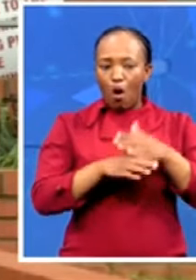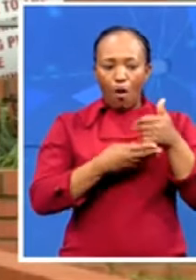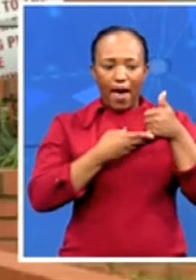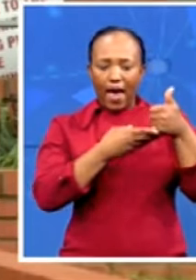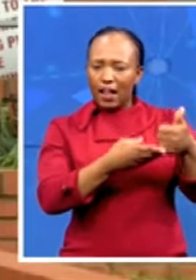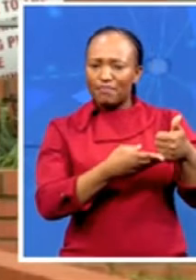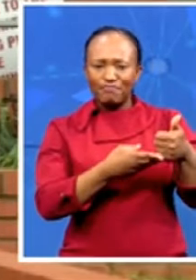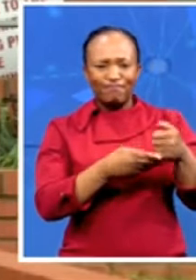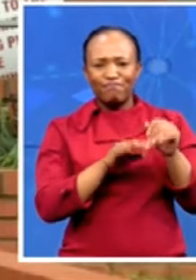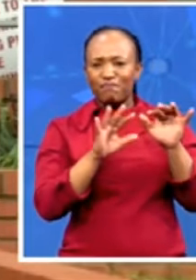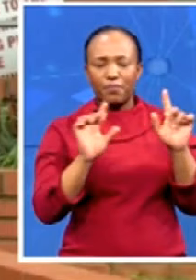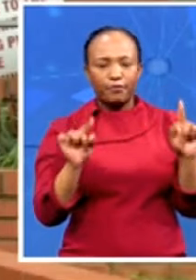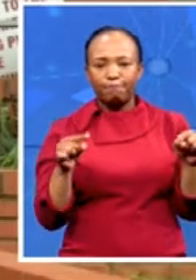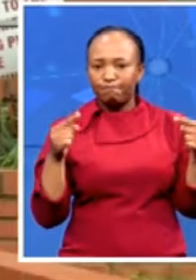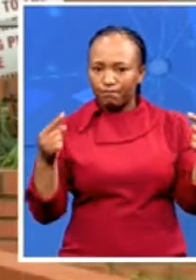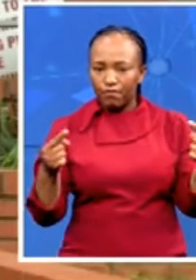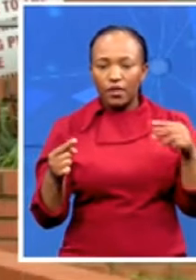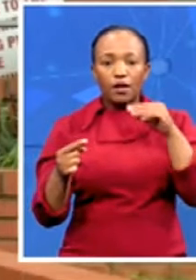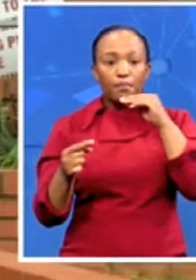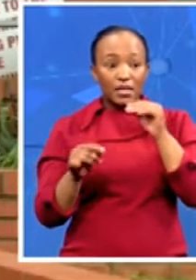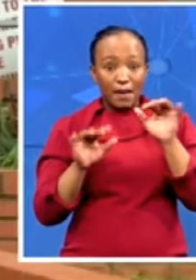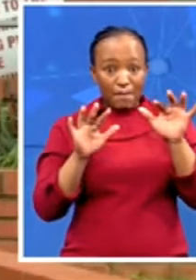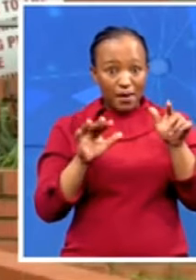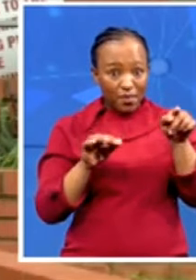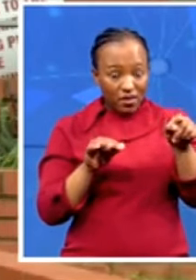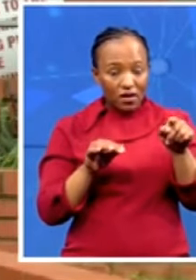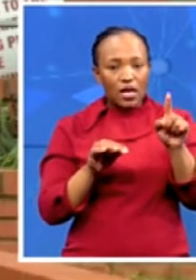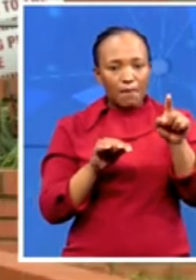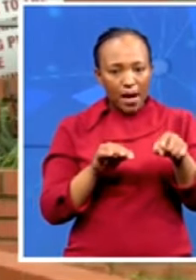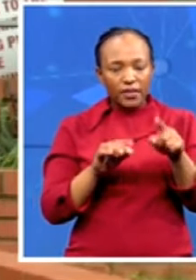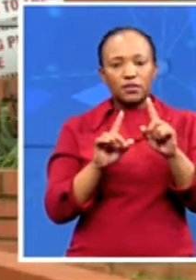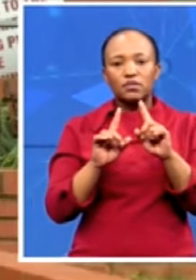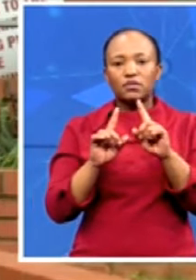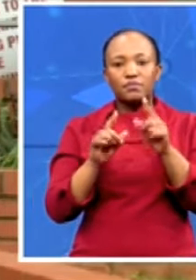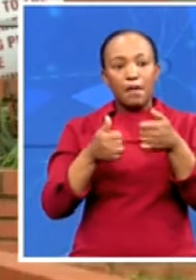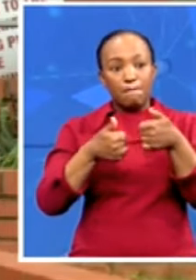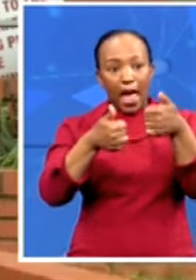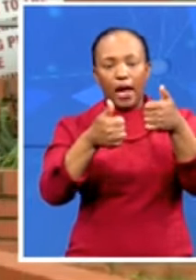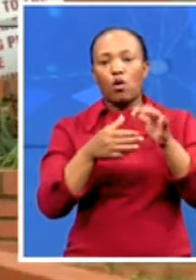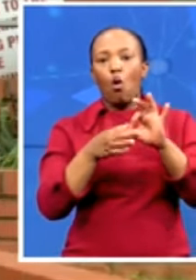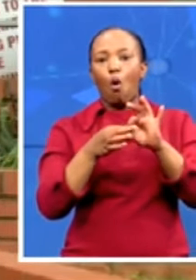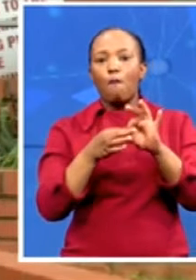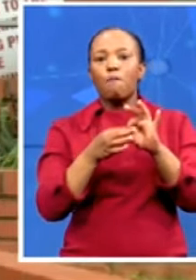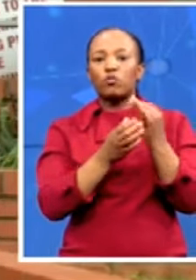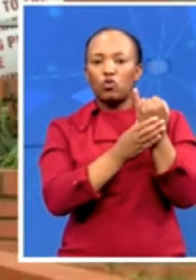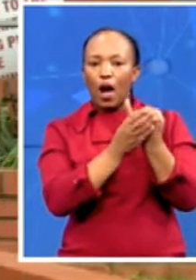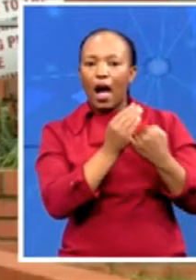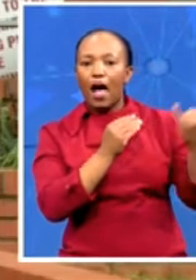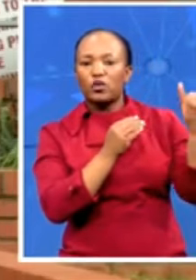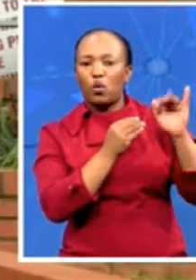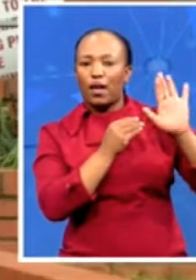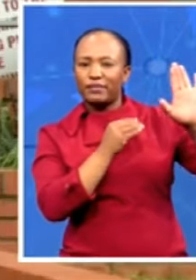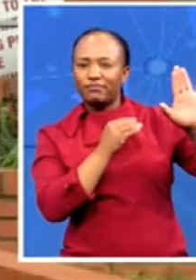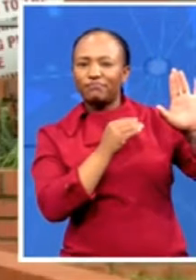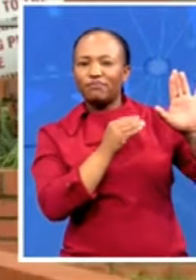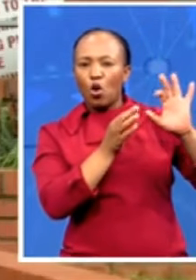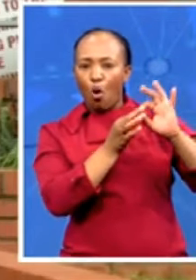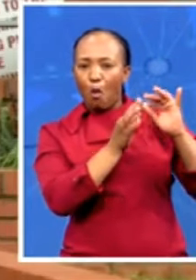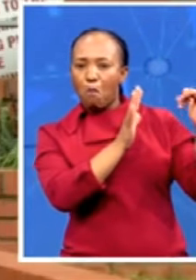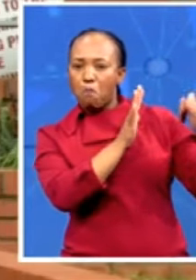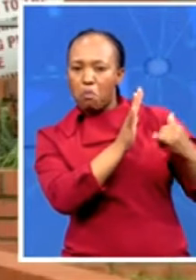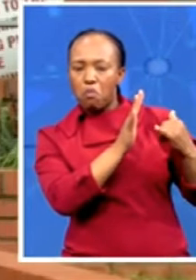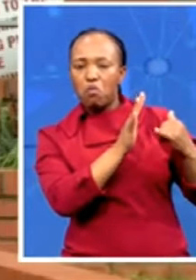have to go home and isolate, and that was a huge burden for the hospital. So that's why we've seen protests by the doctors and